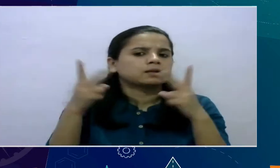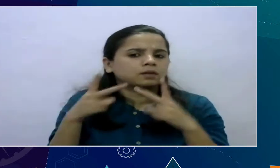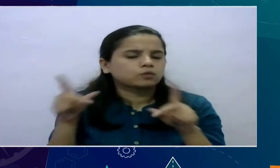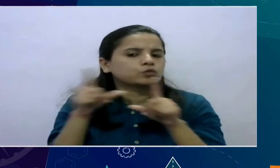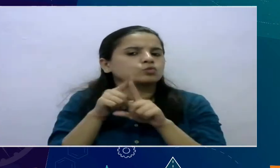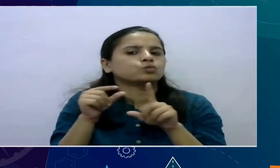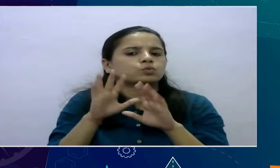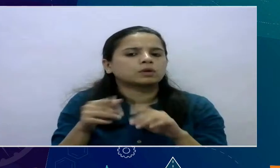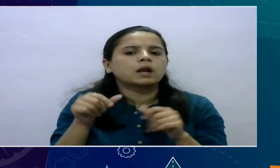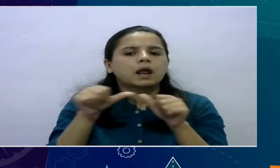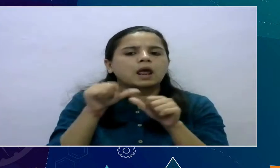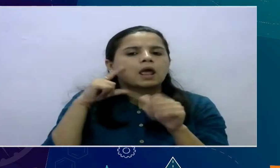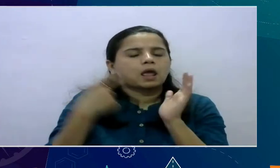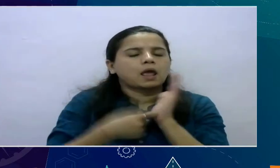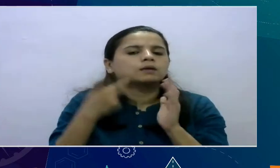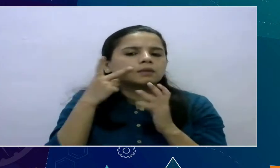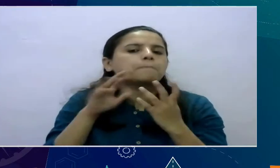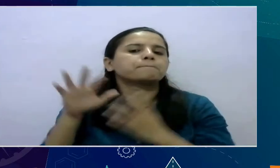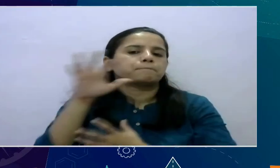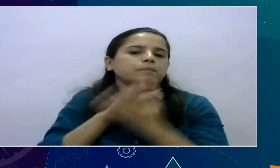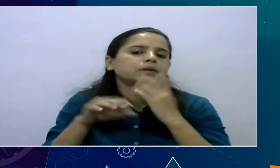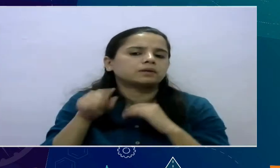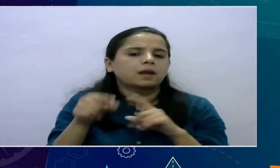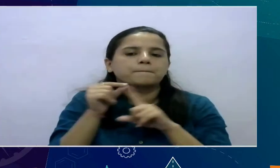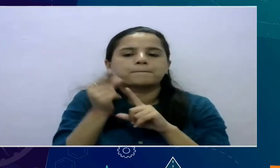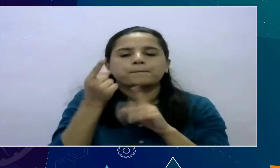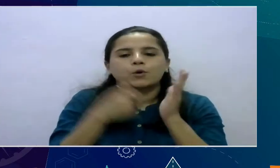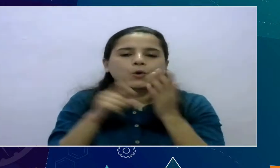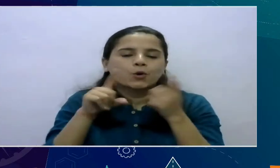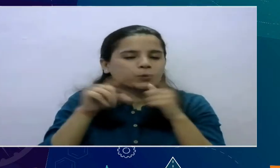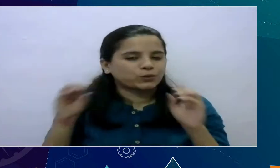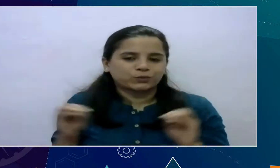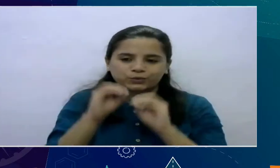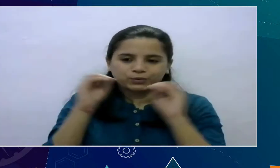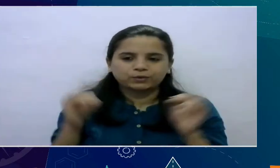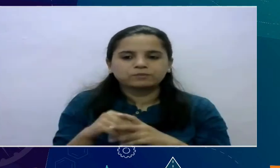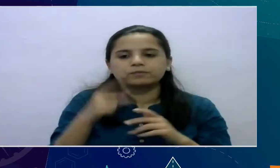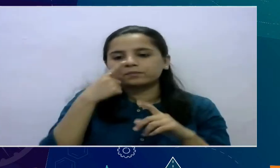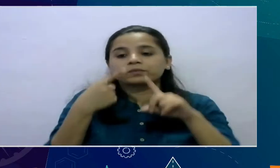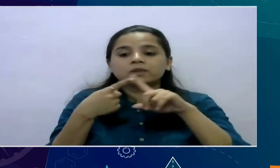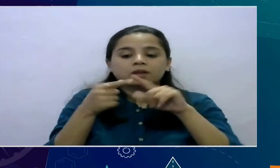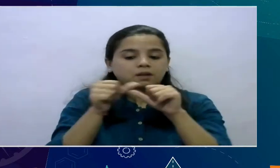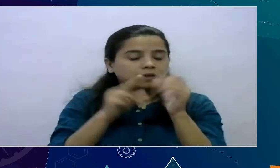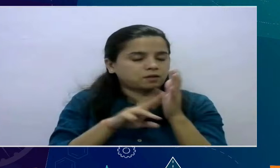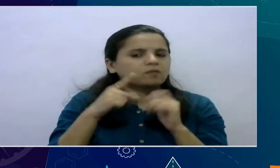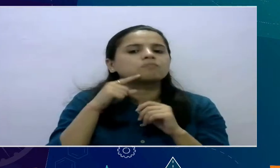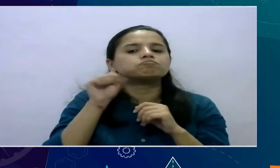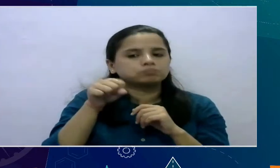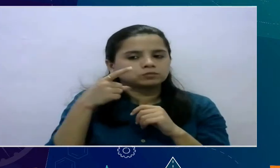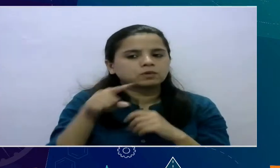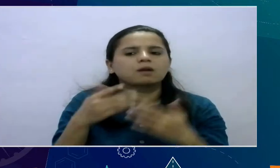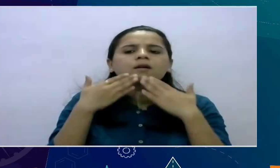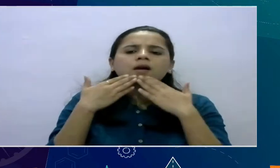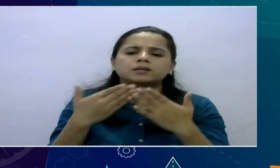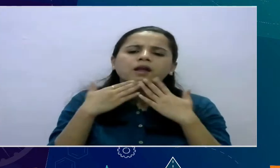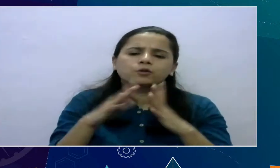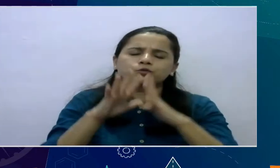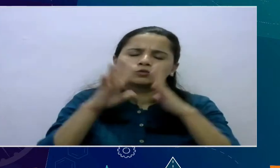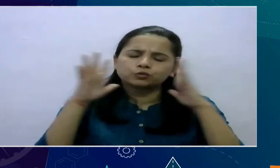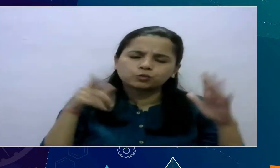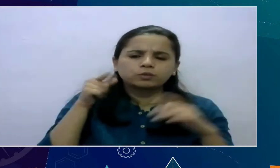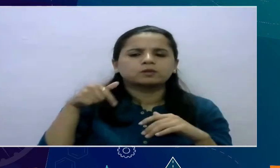So air is a mixture, it is not a pure substance. Absolutely. That's some new information. Thank you so much for being with us